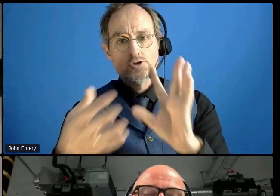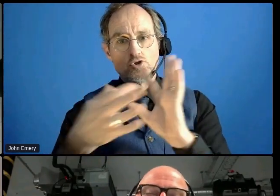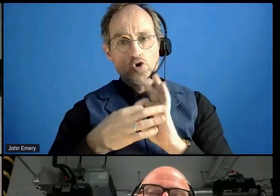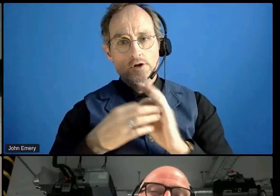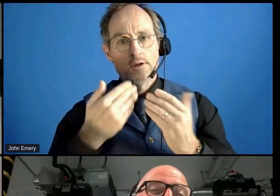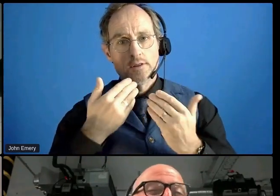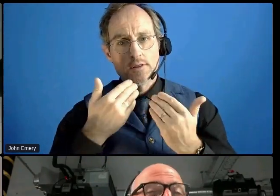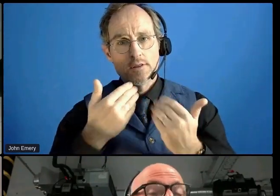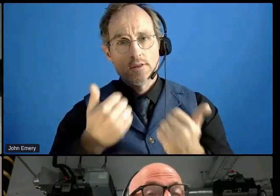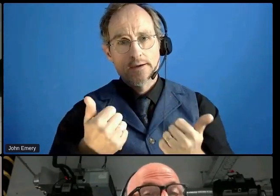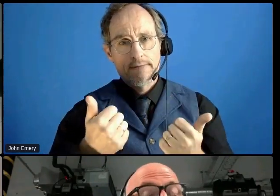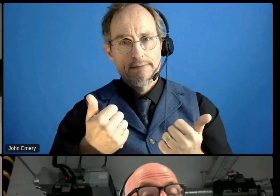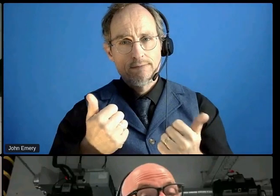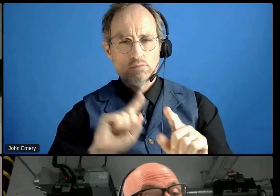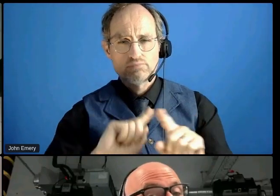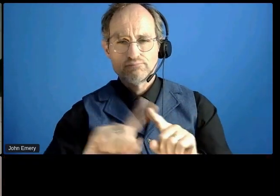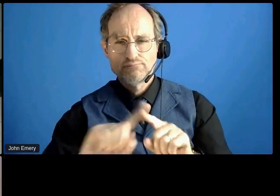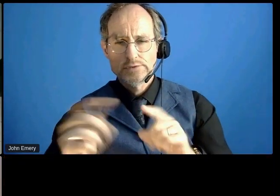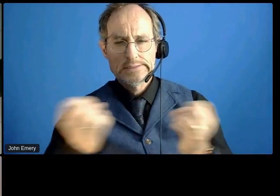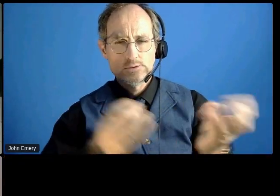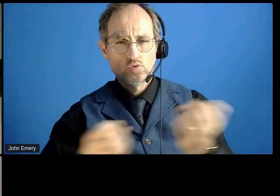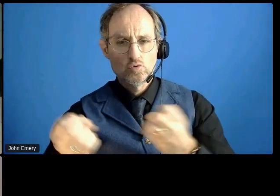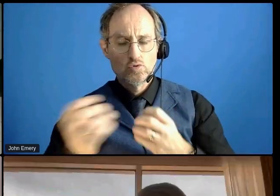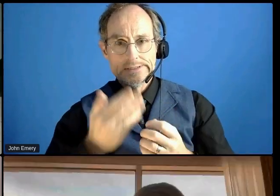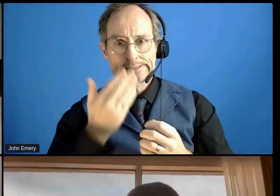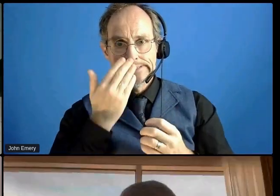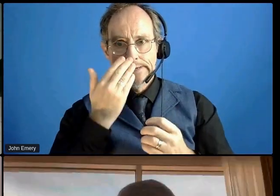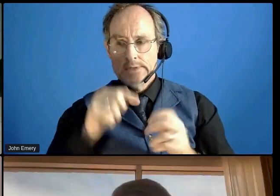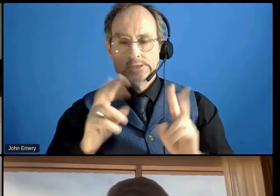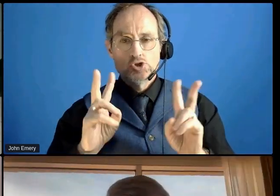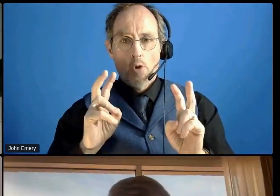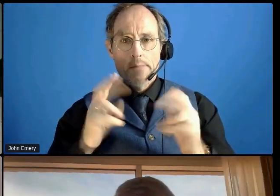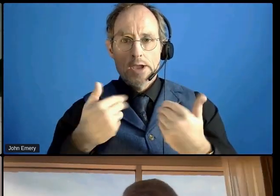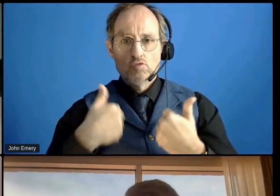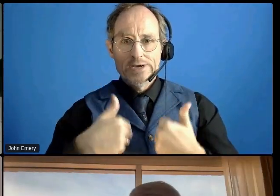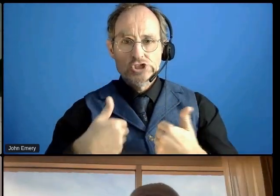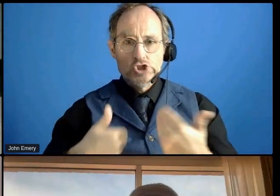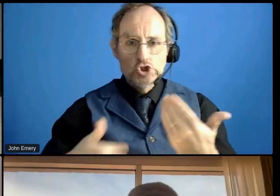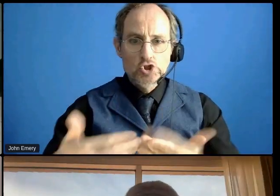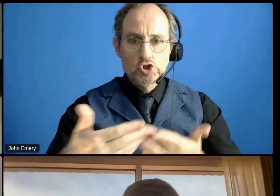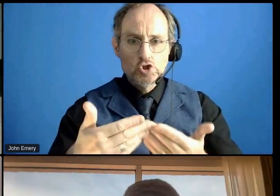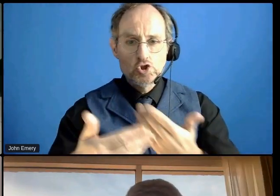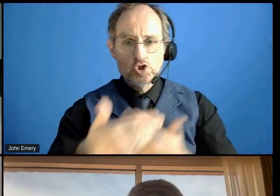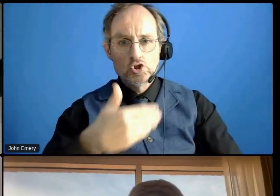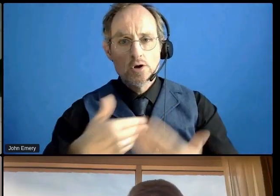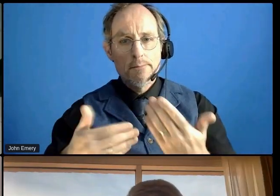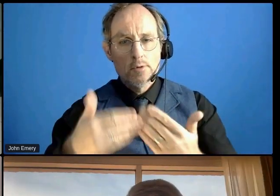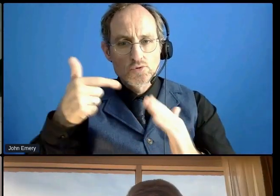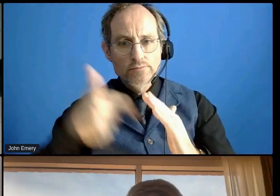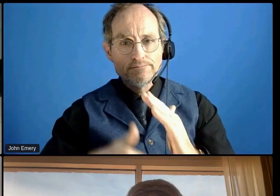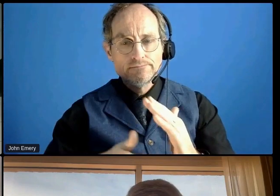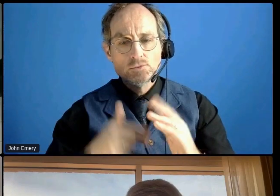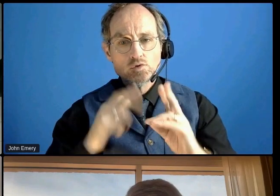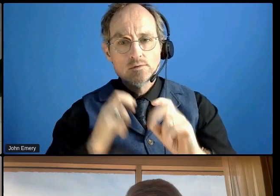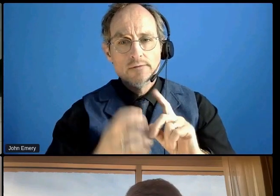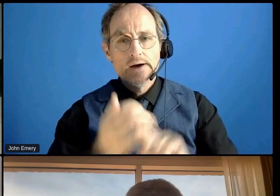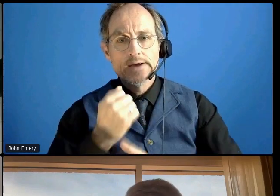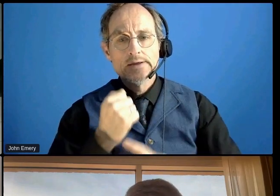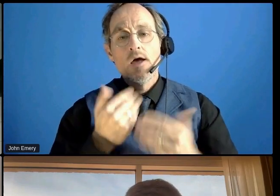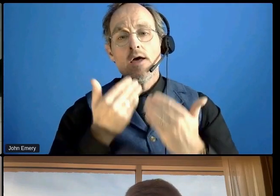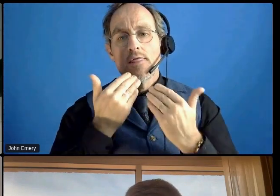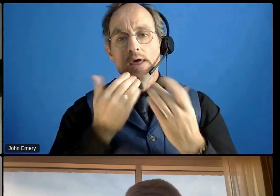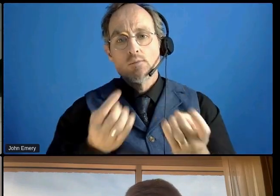that are happening in those industries at the same time. So, as we expected when we talked this through earlier, we have very comfortably fitted